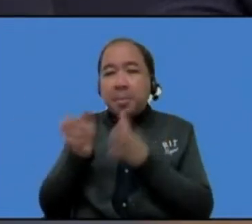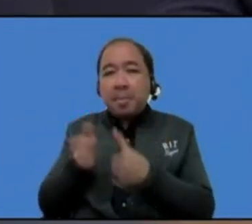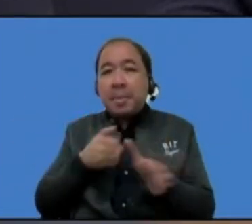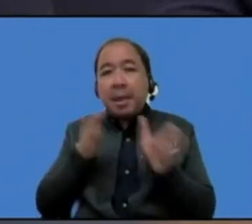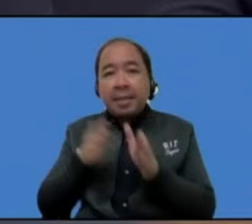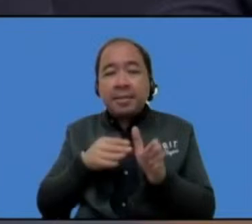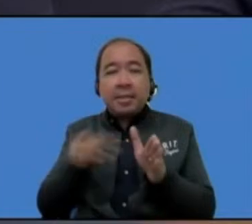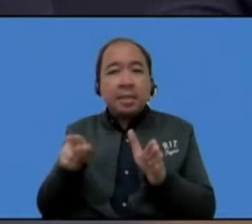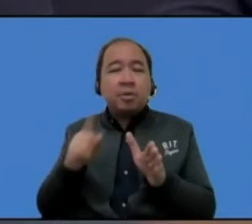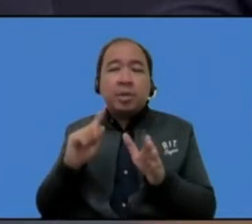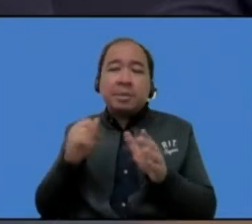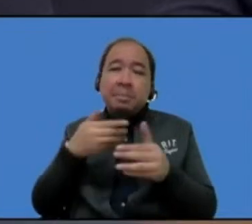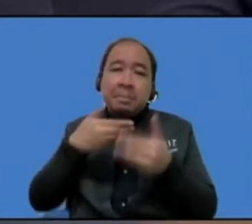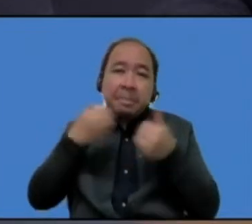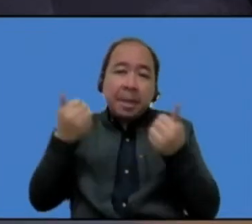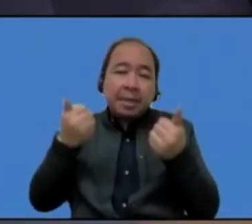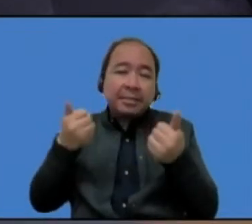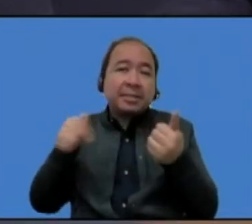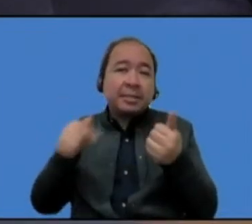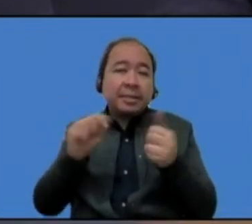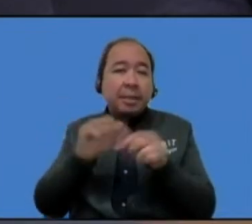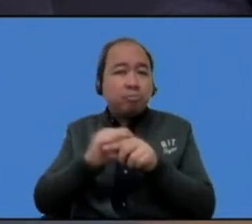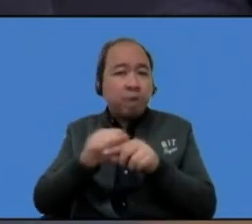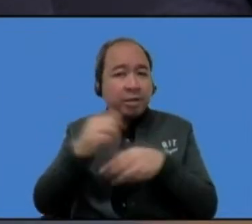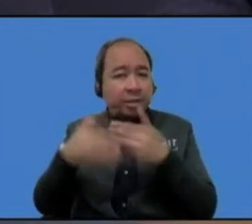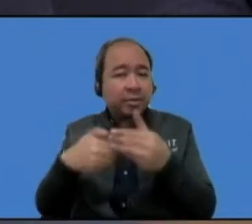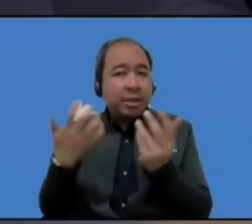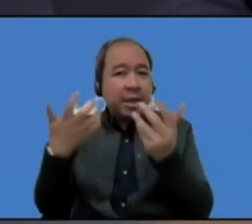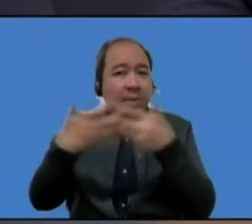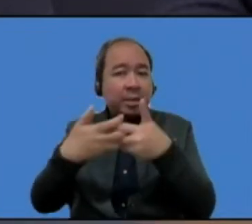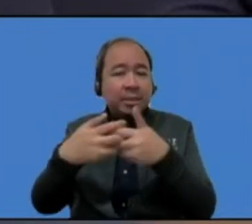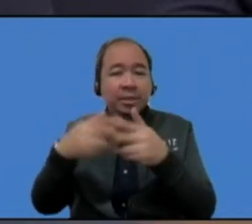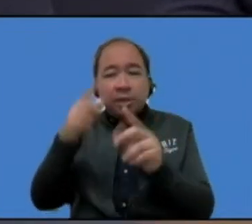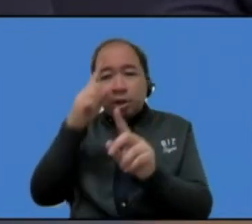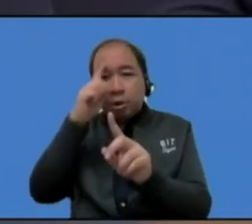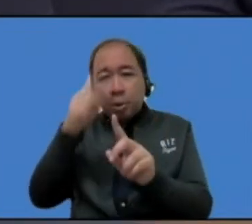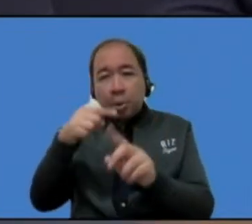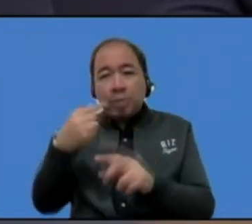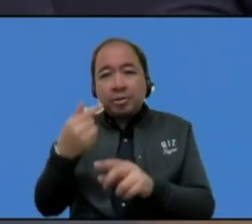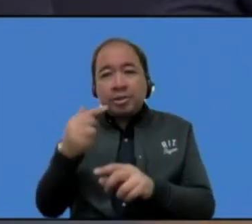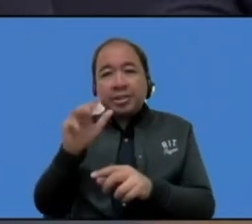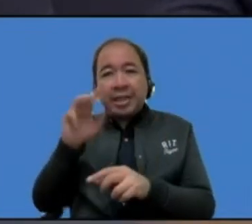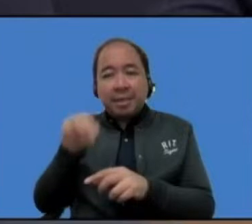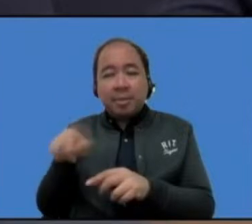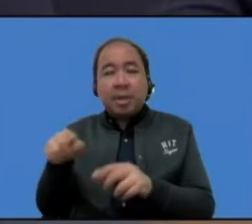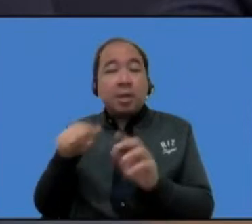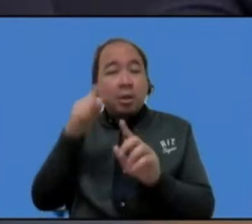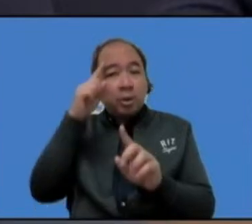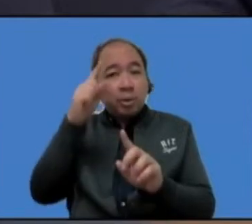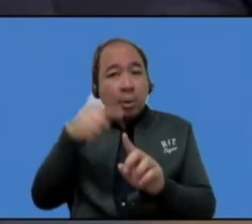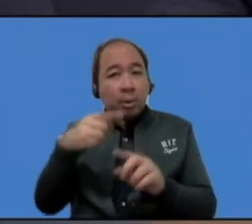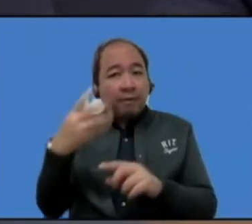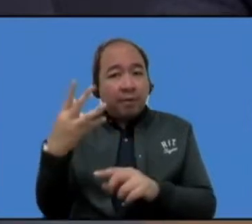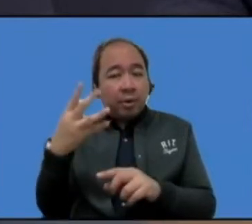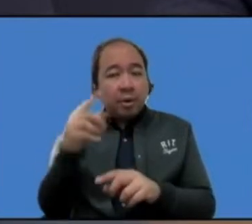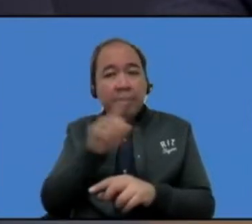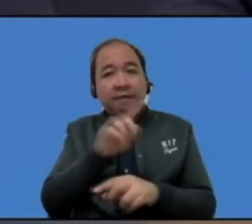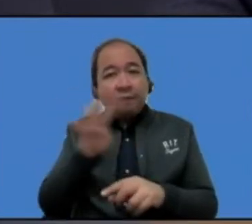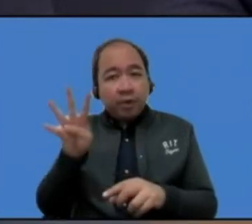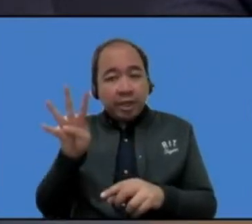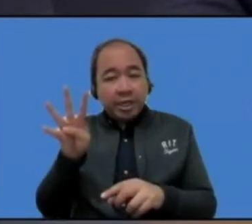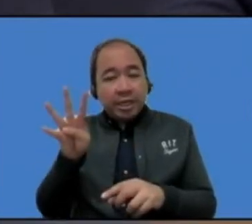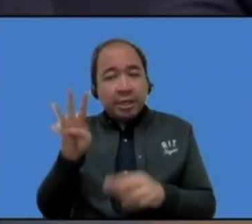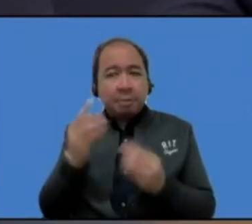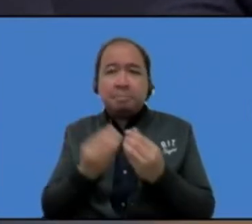practices that align with objective of the Global Compact, namely Objective 14, mostly it's